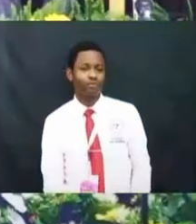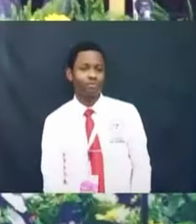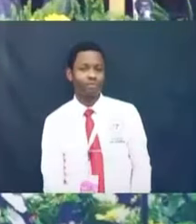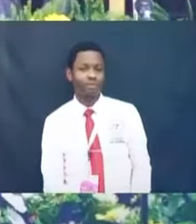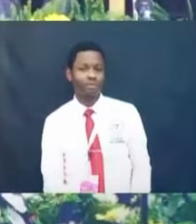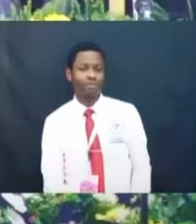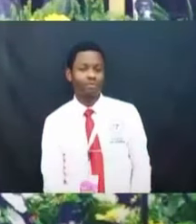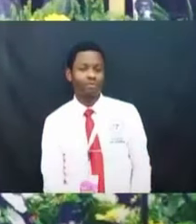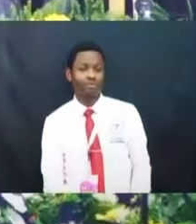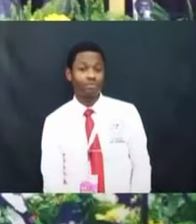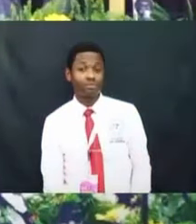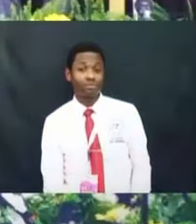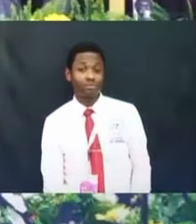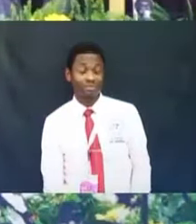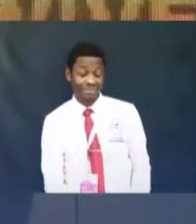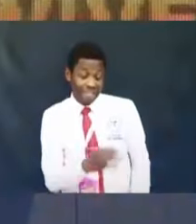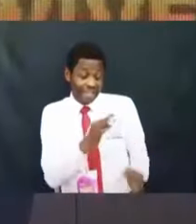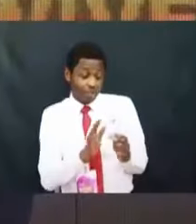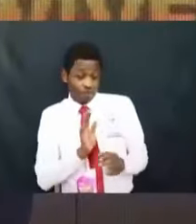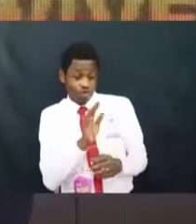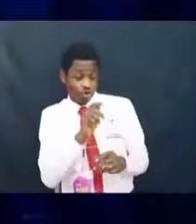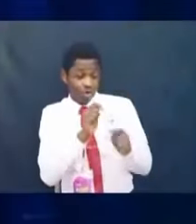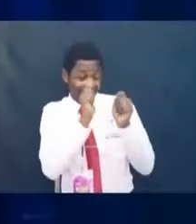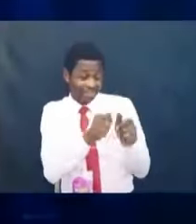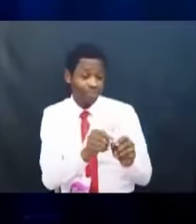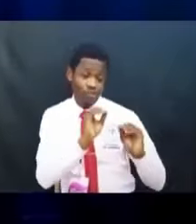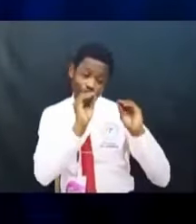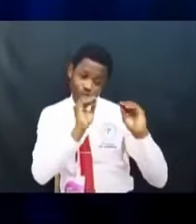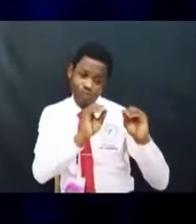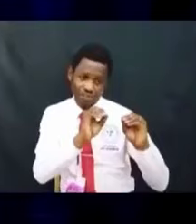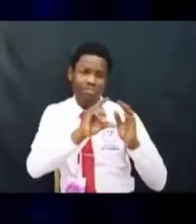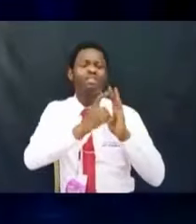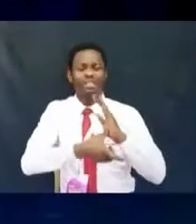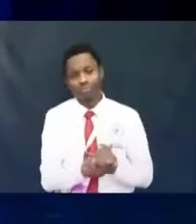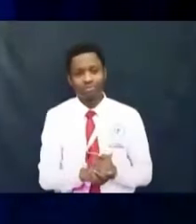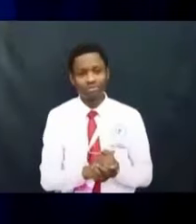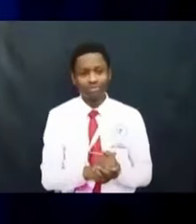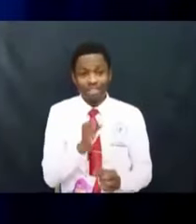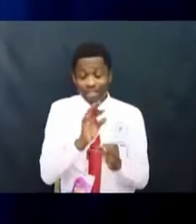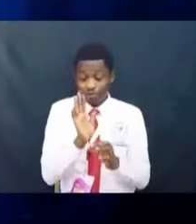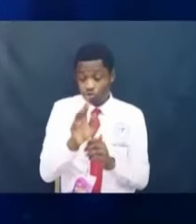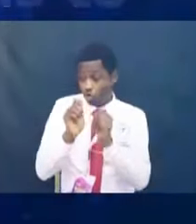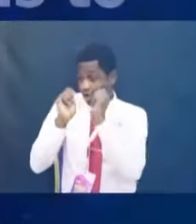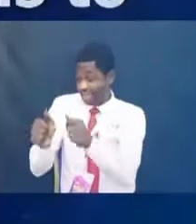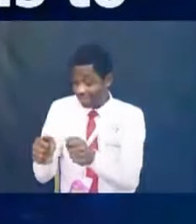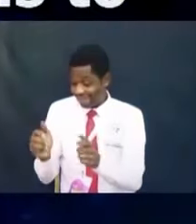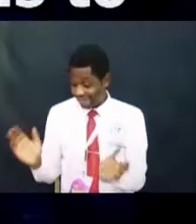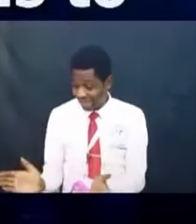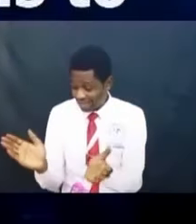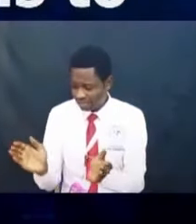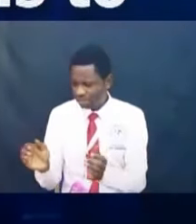If it is teaching, then teach. If it is to encourage,